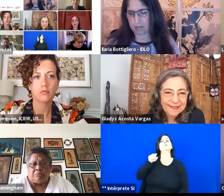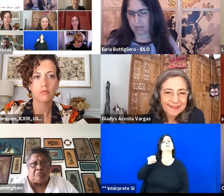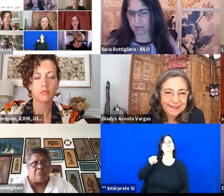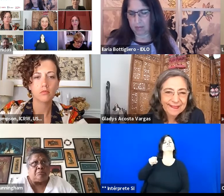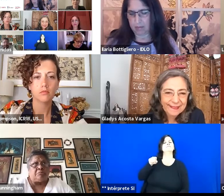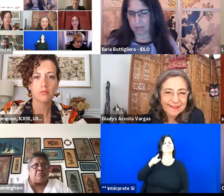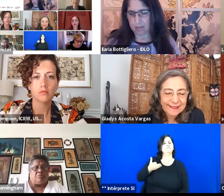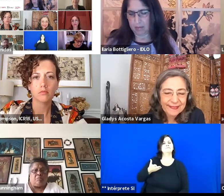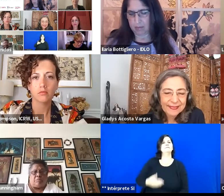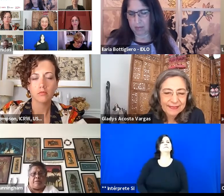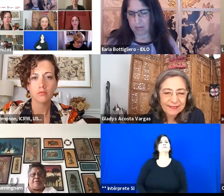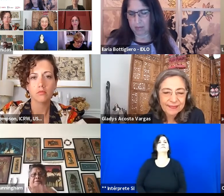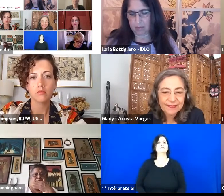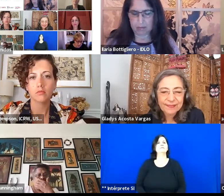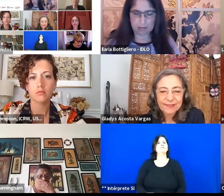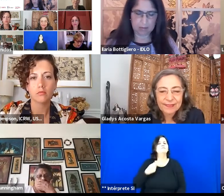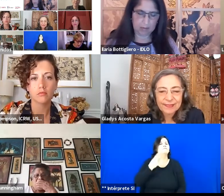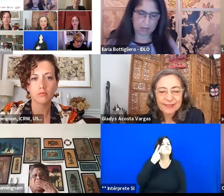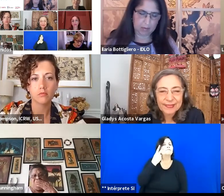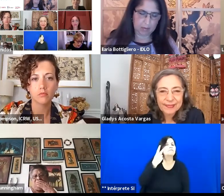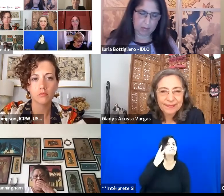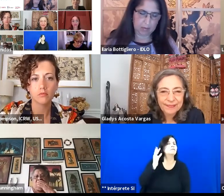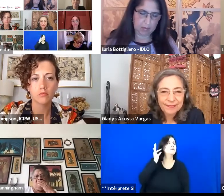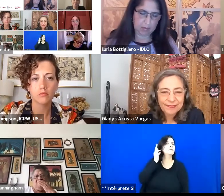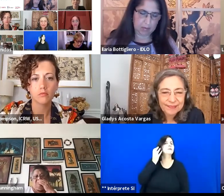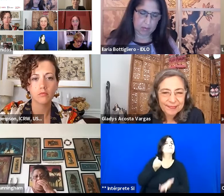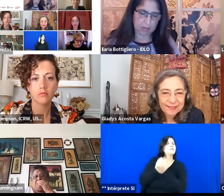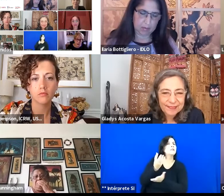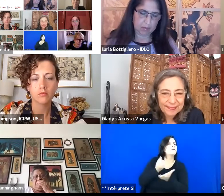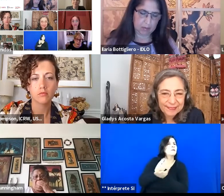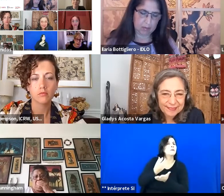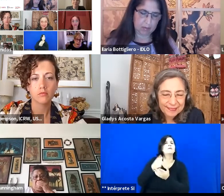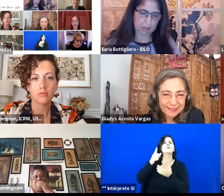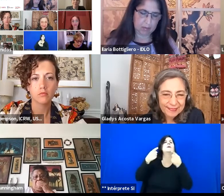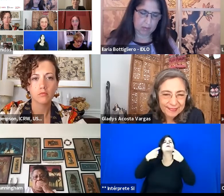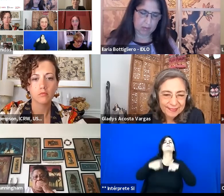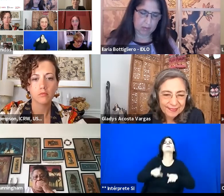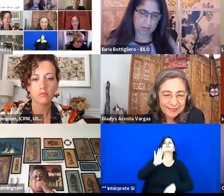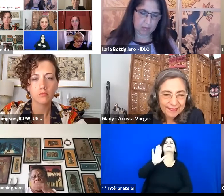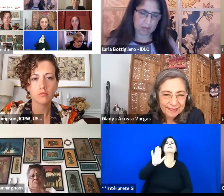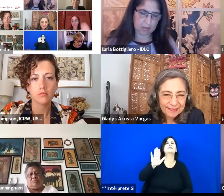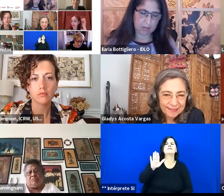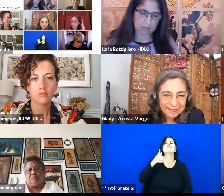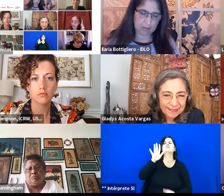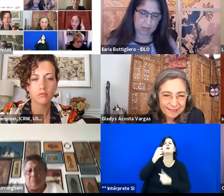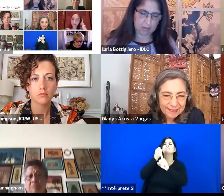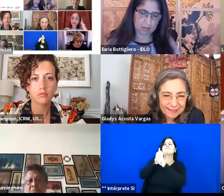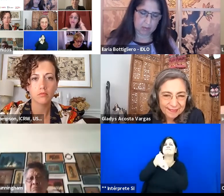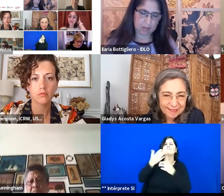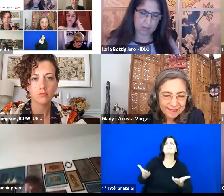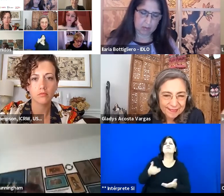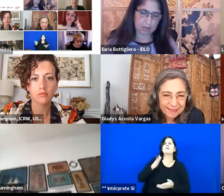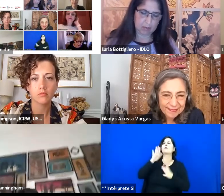the diversity of women's voices, and particularly the support of progressive women's